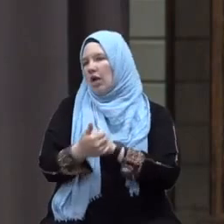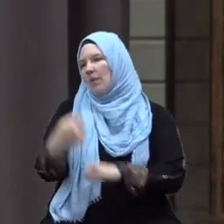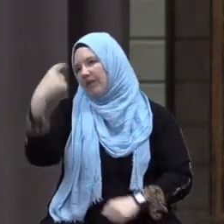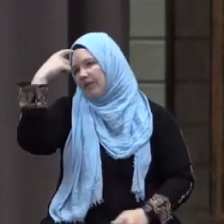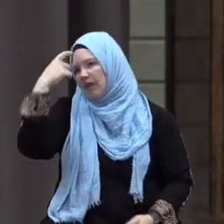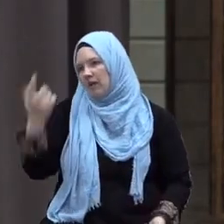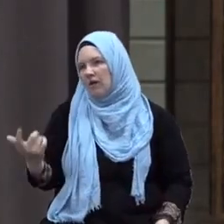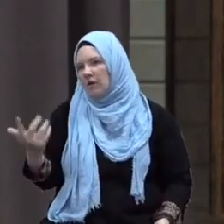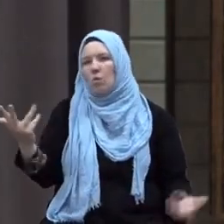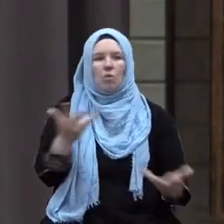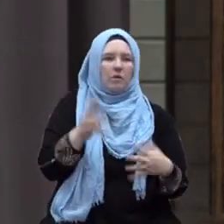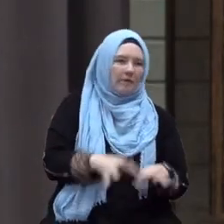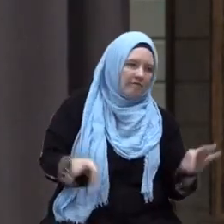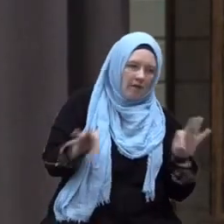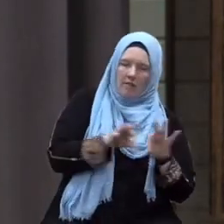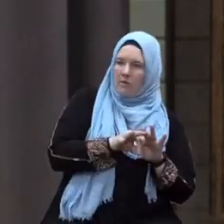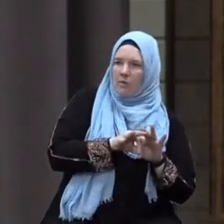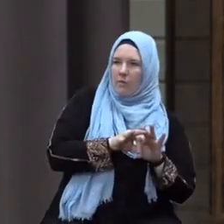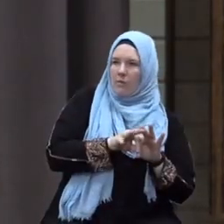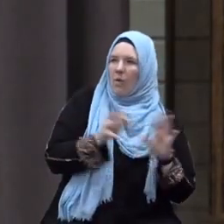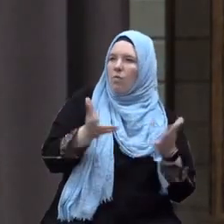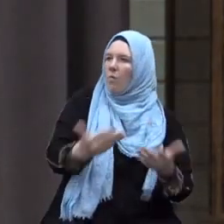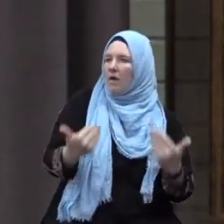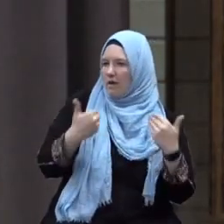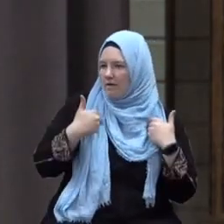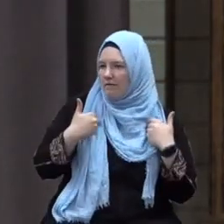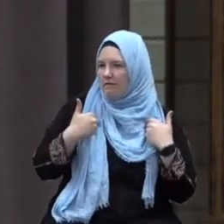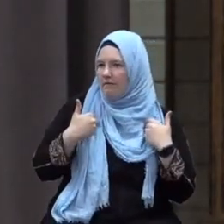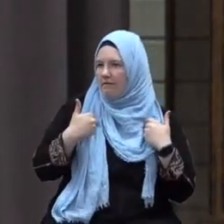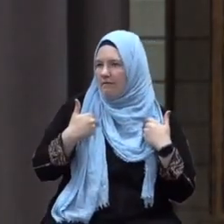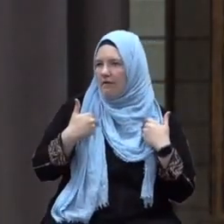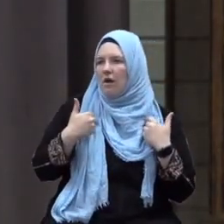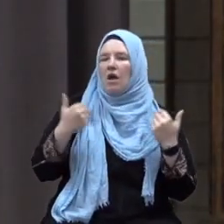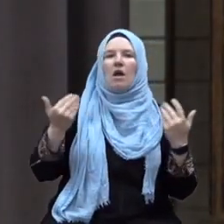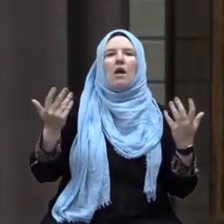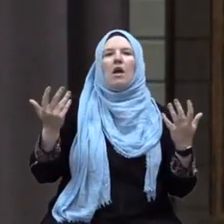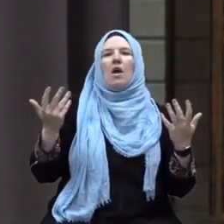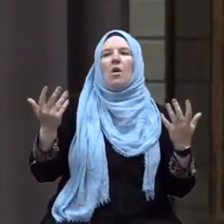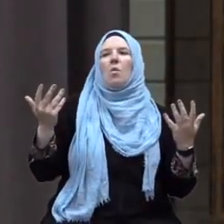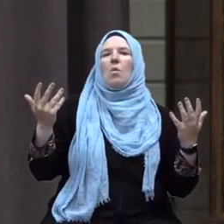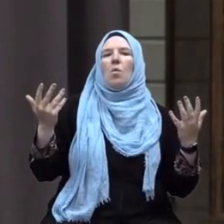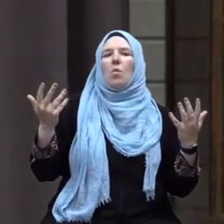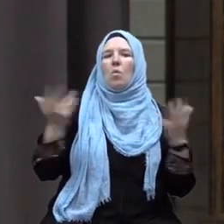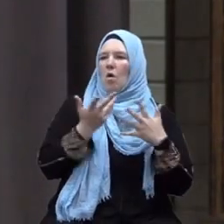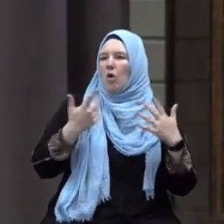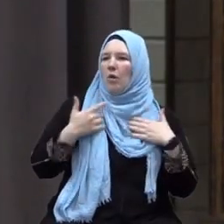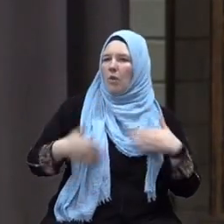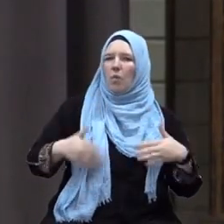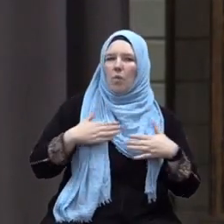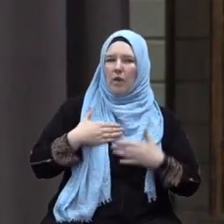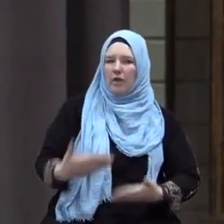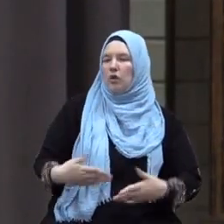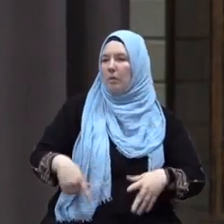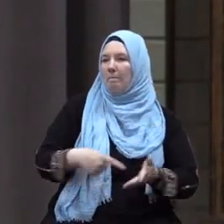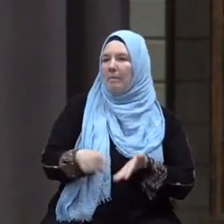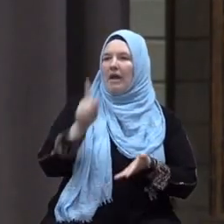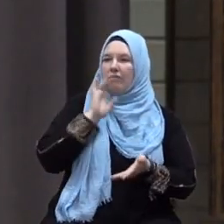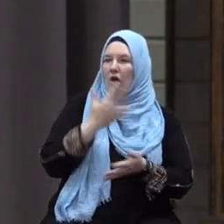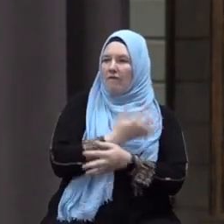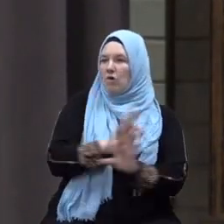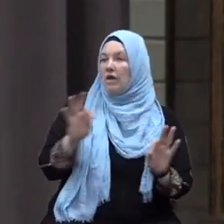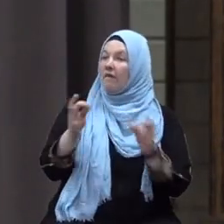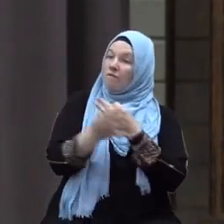What do we value of what we have? And what price are we willing to pay for our freedom?